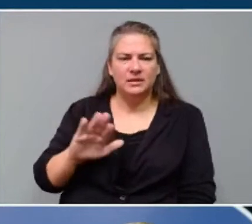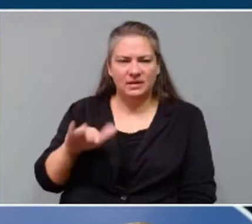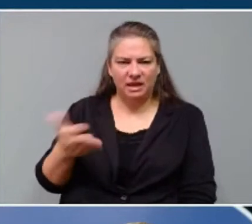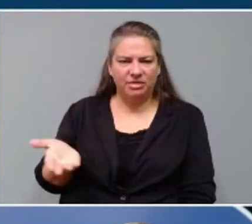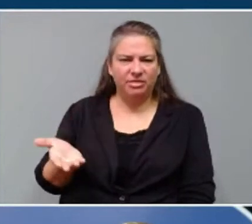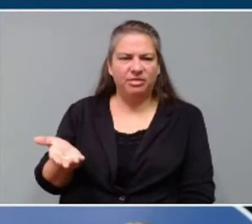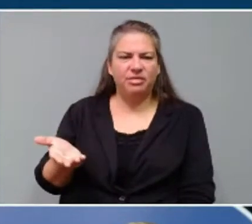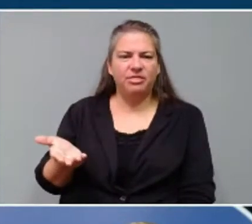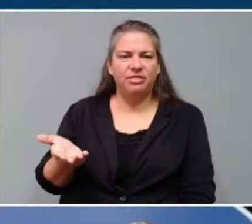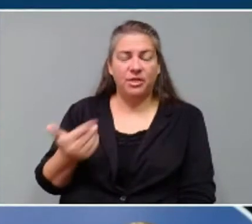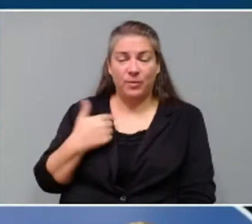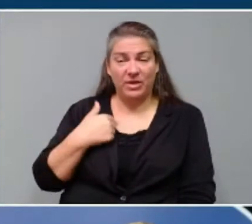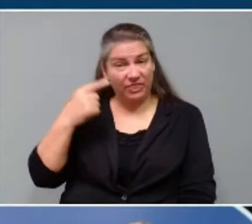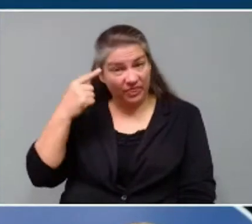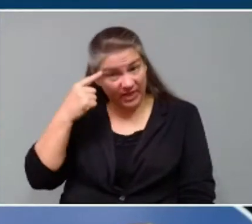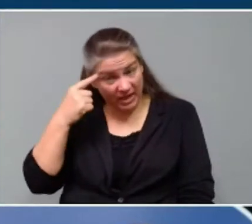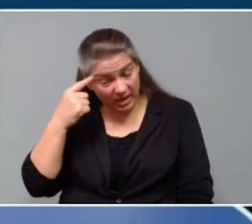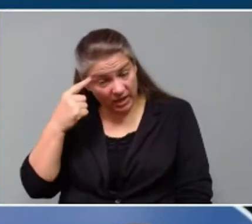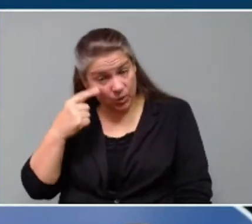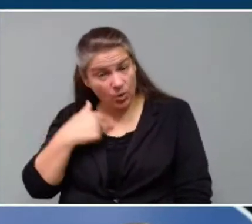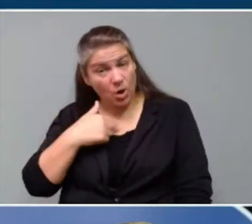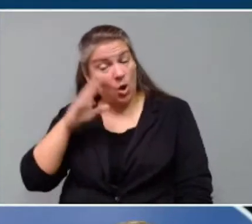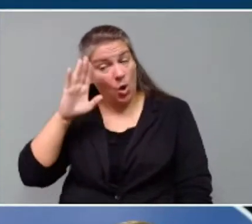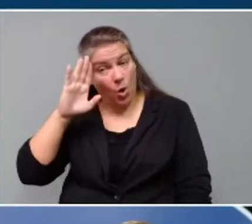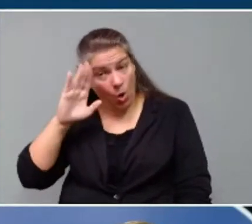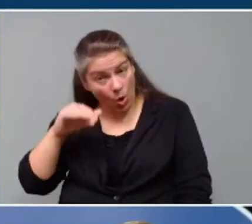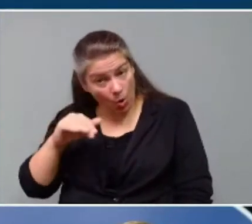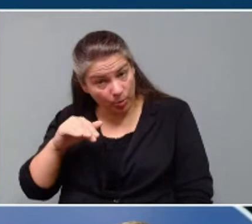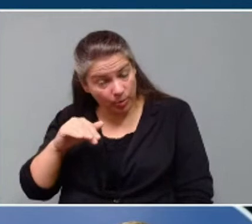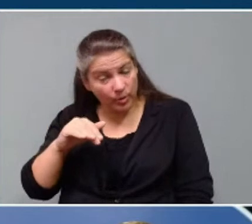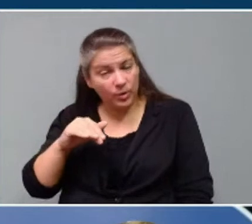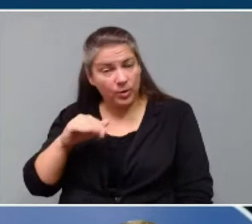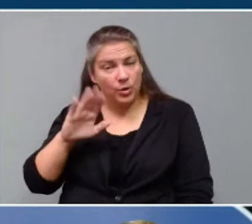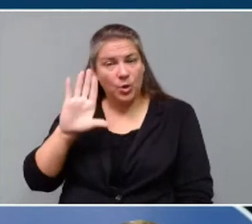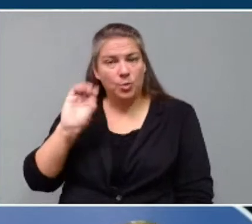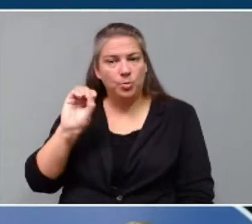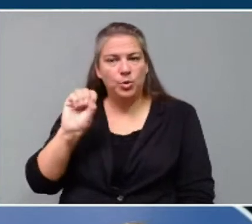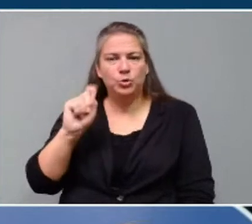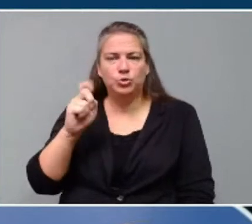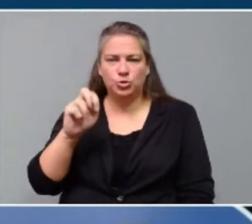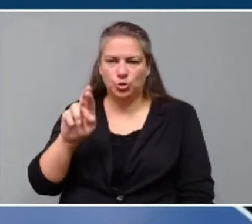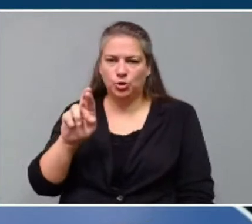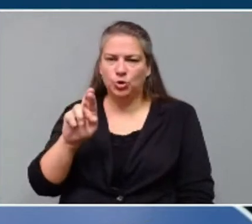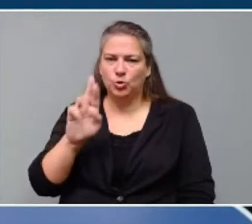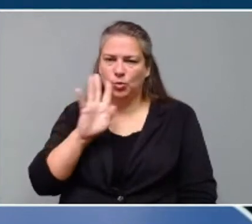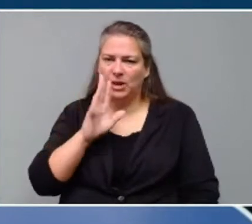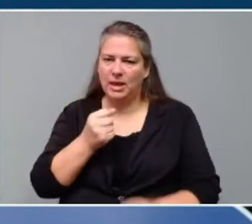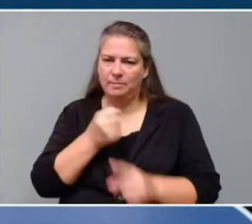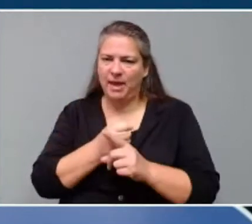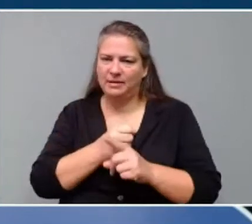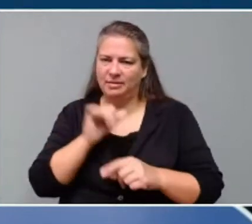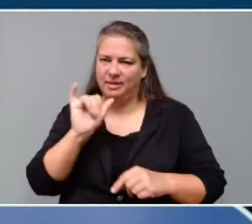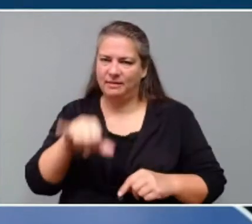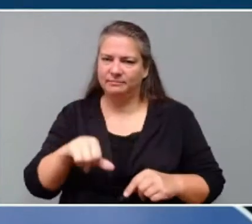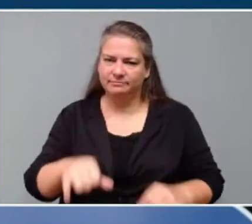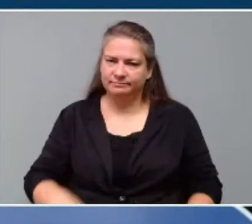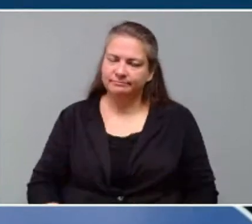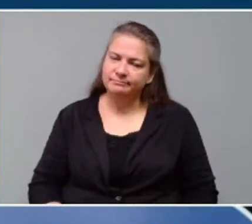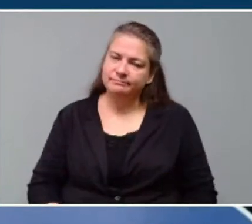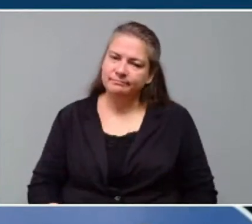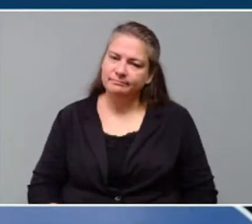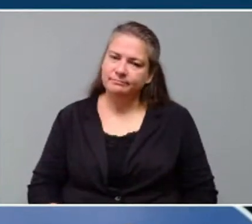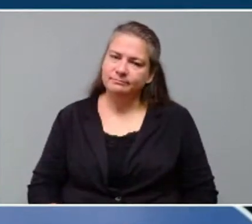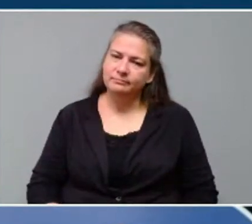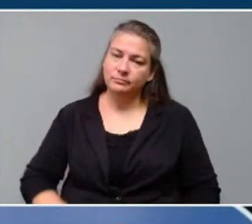we hope, and we pray that the boosters are going to have a big impact on this. What we think is